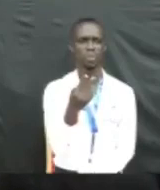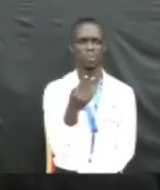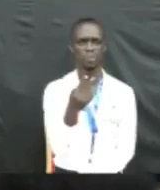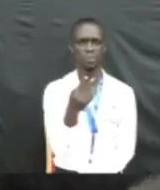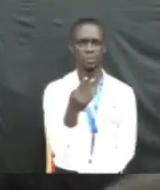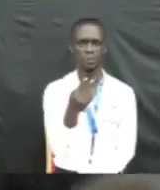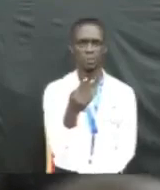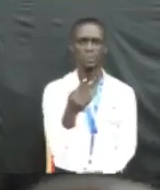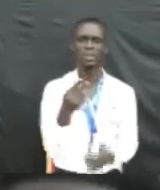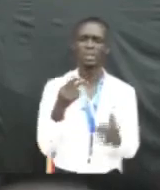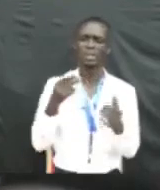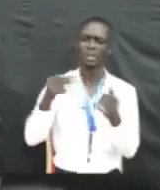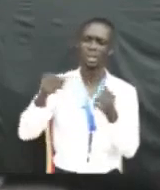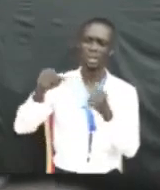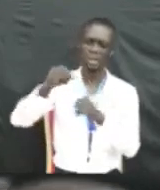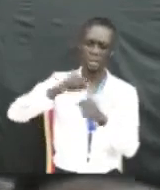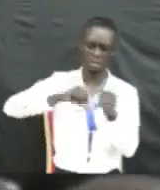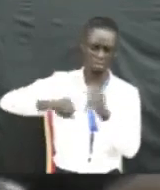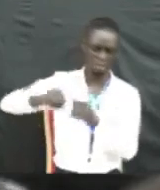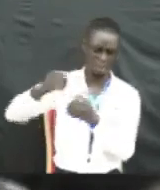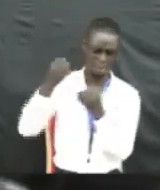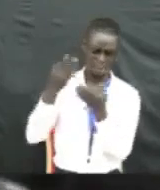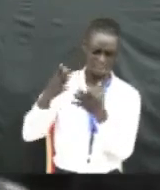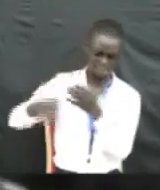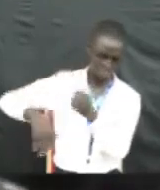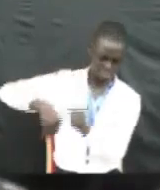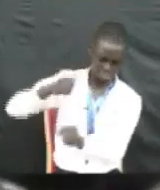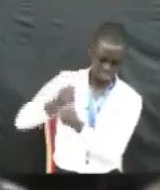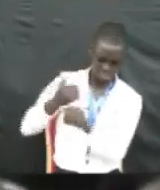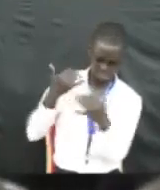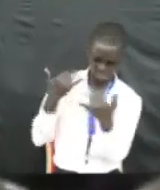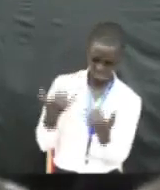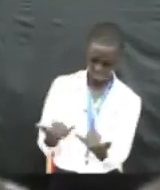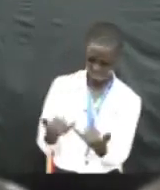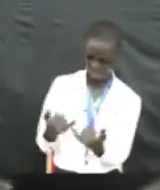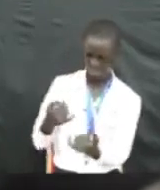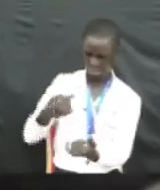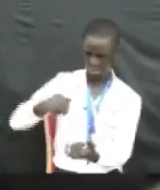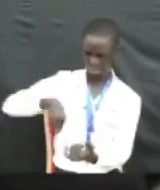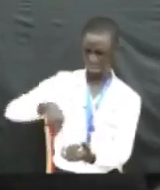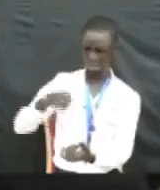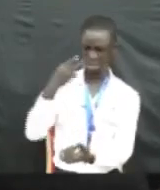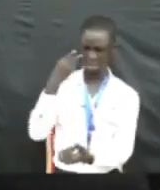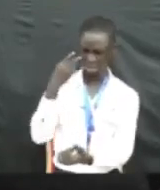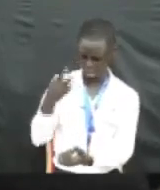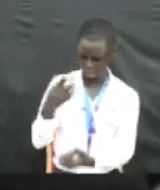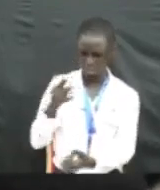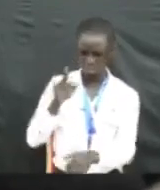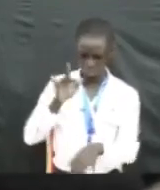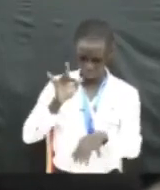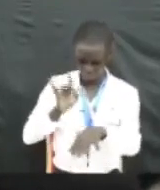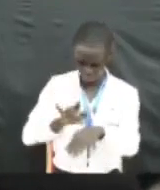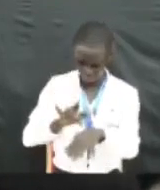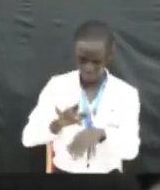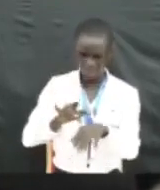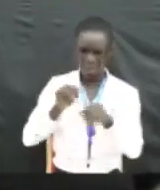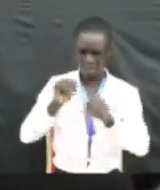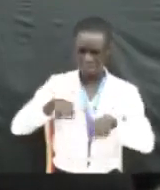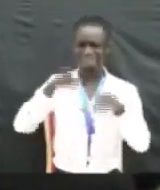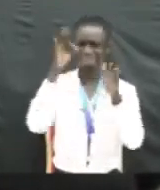About 80 years now, we see, we behold, we